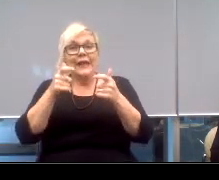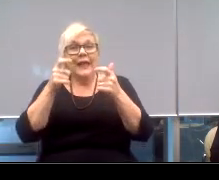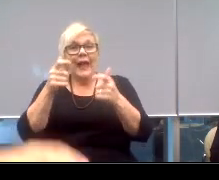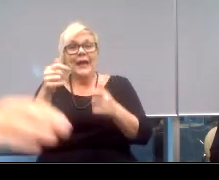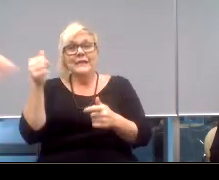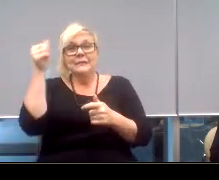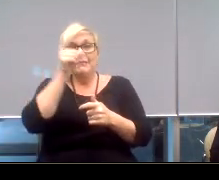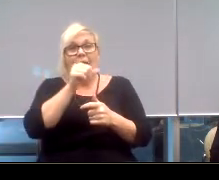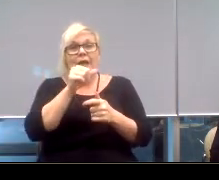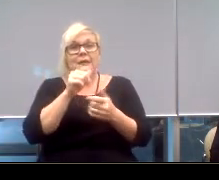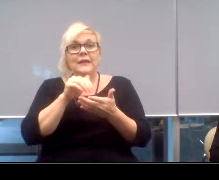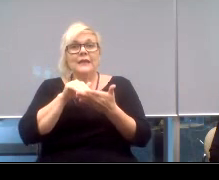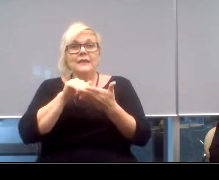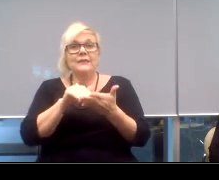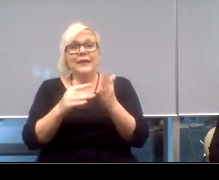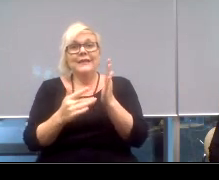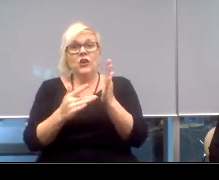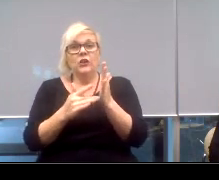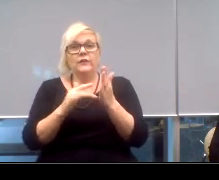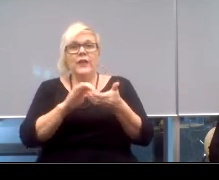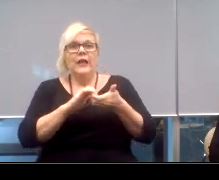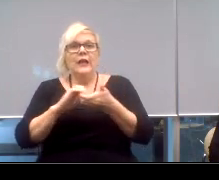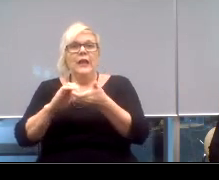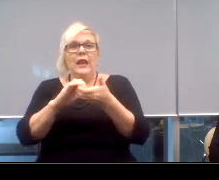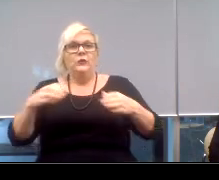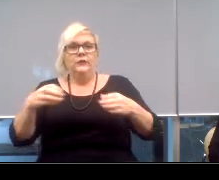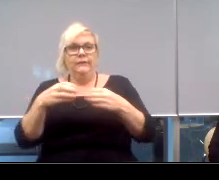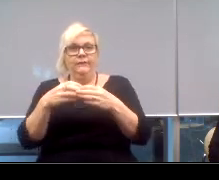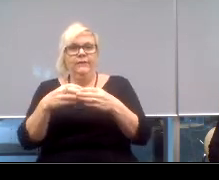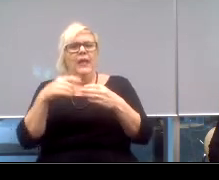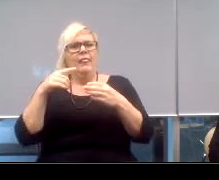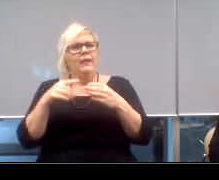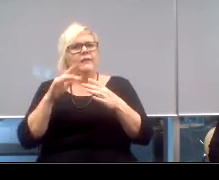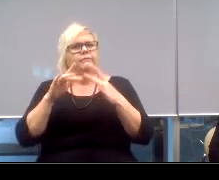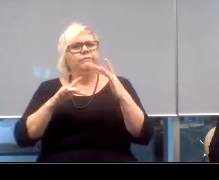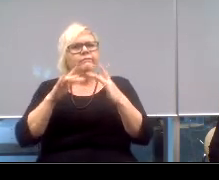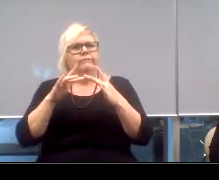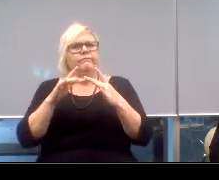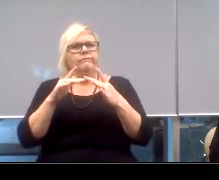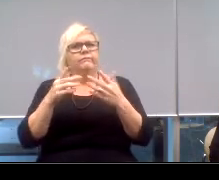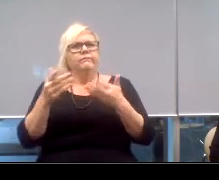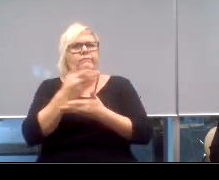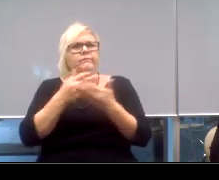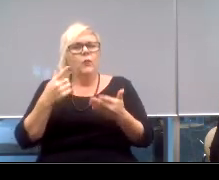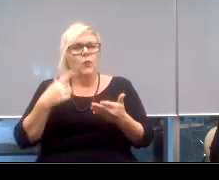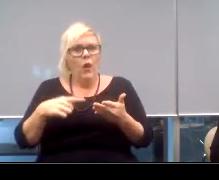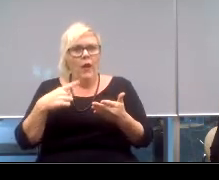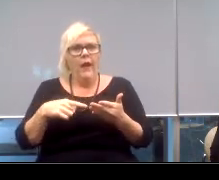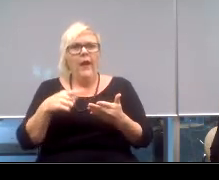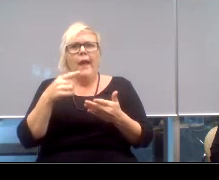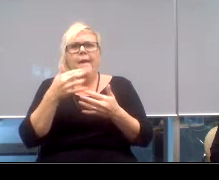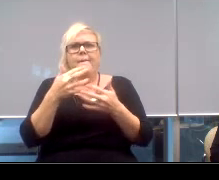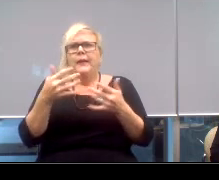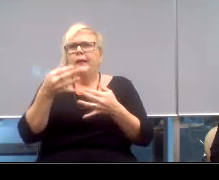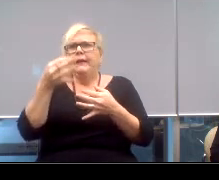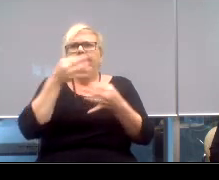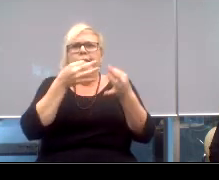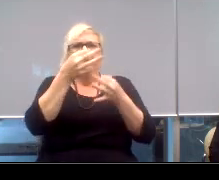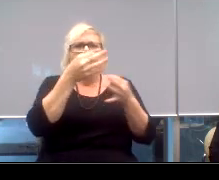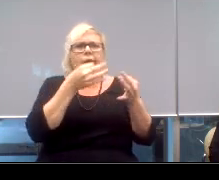Technology Collaborative. These webinars have been designed from feedback and requests we have received through the